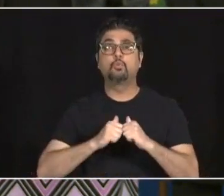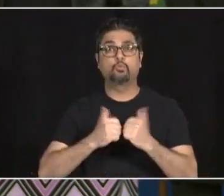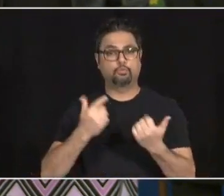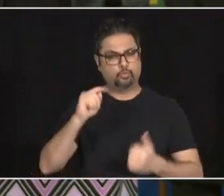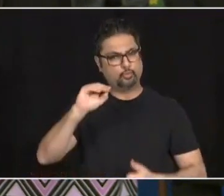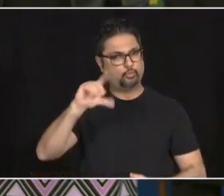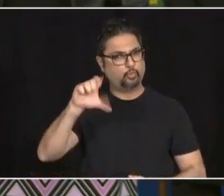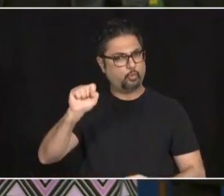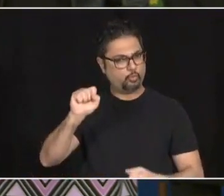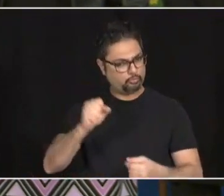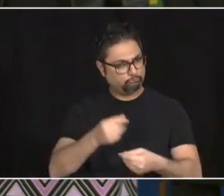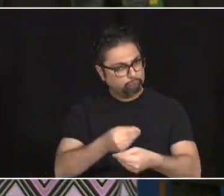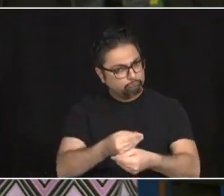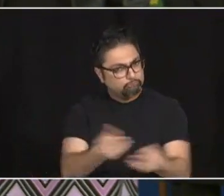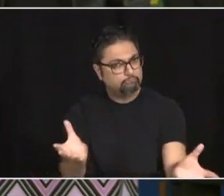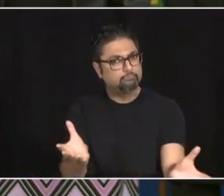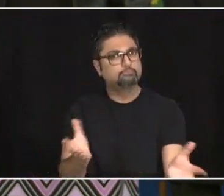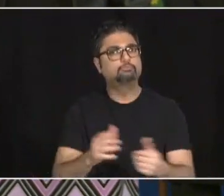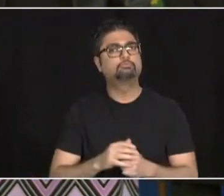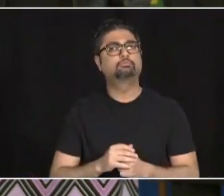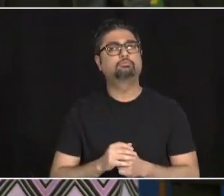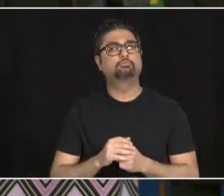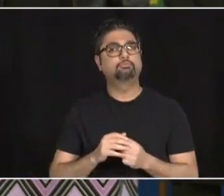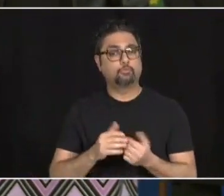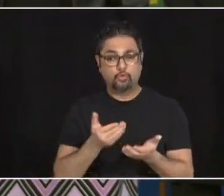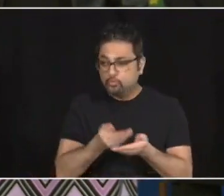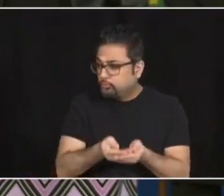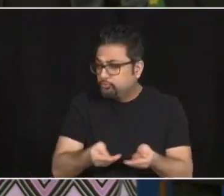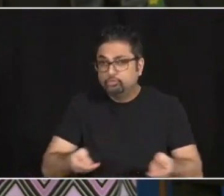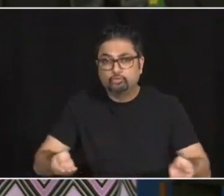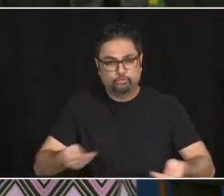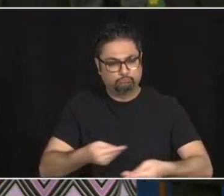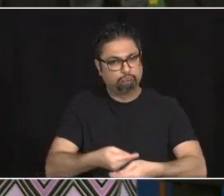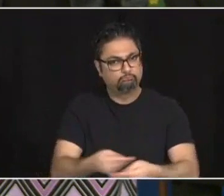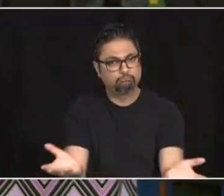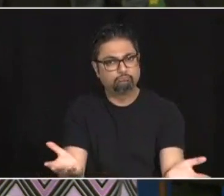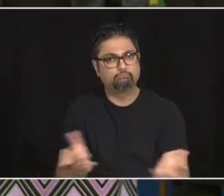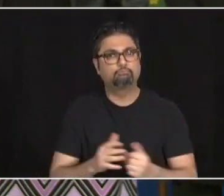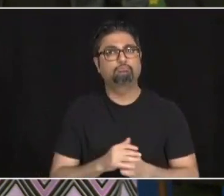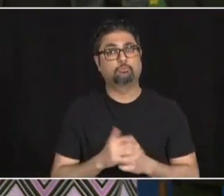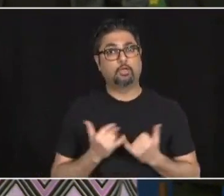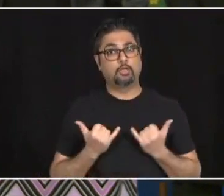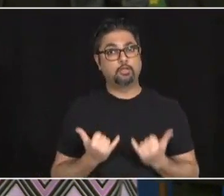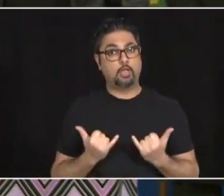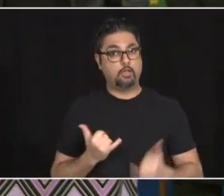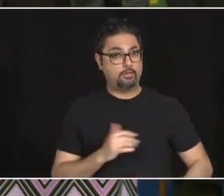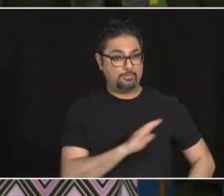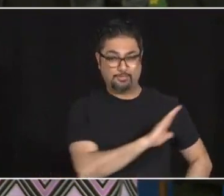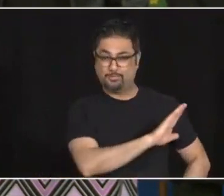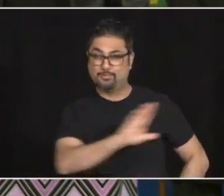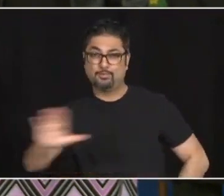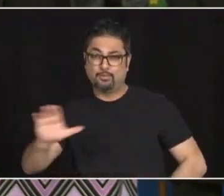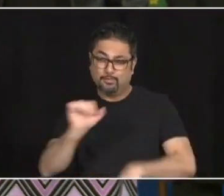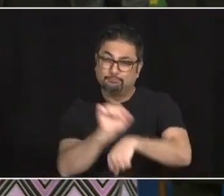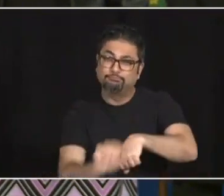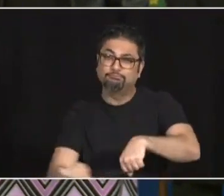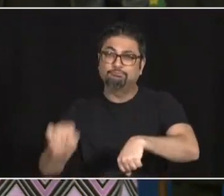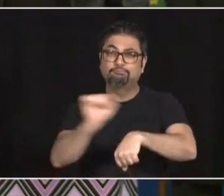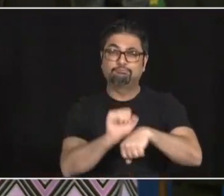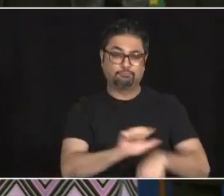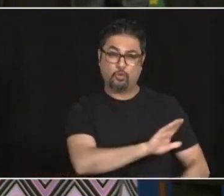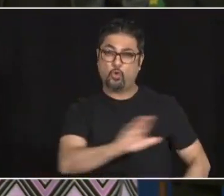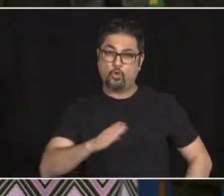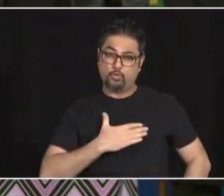we're recognizing their incredible effort. We're recognizing their sacrifice. As of April